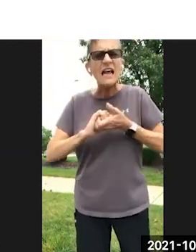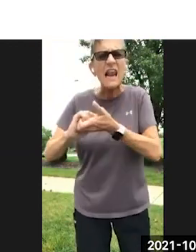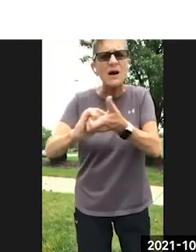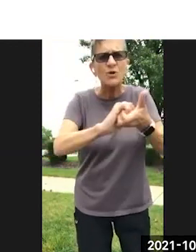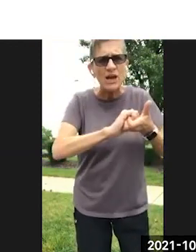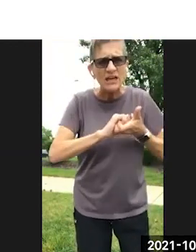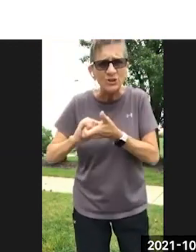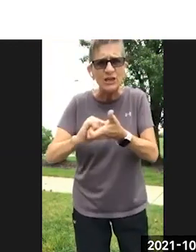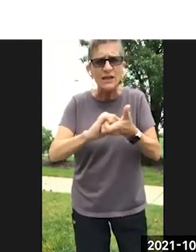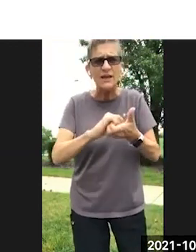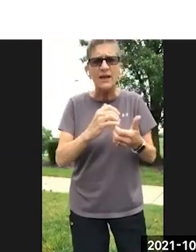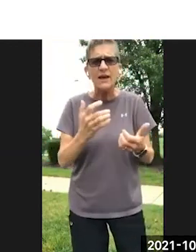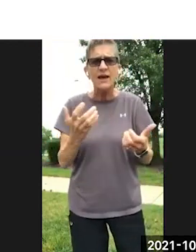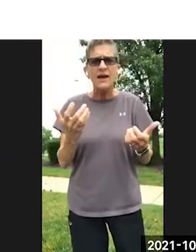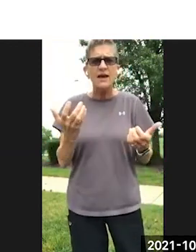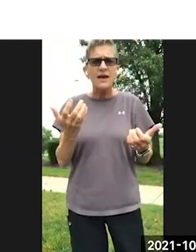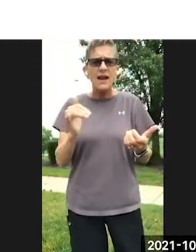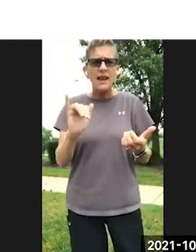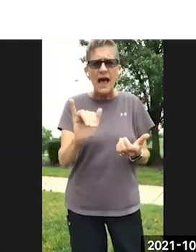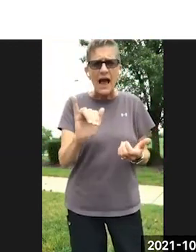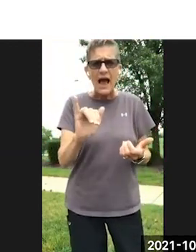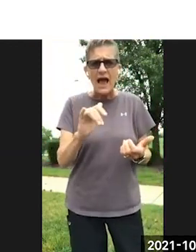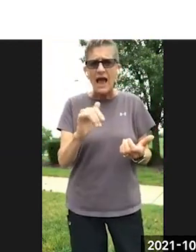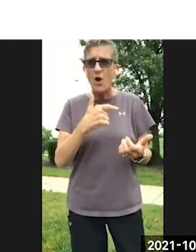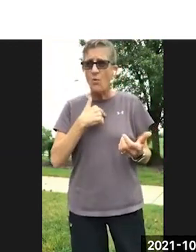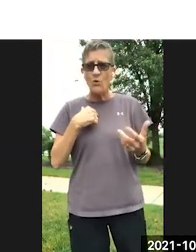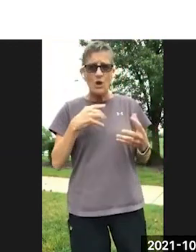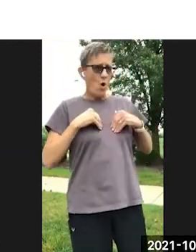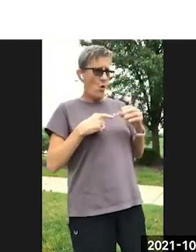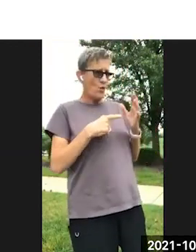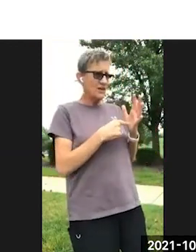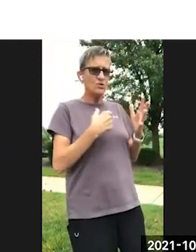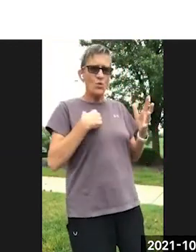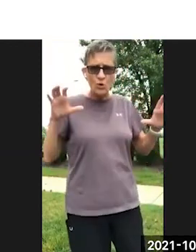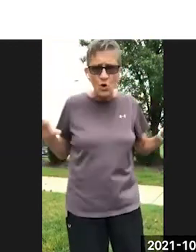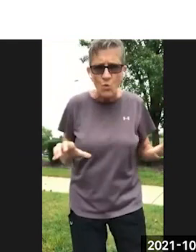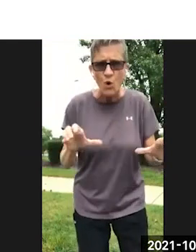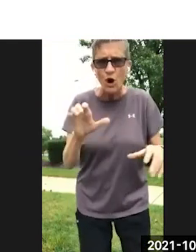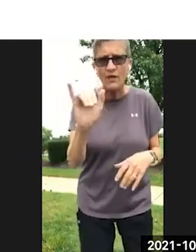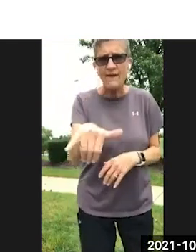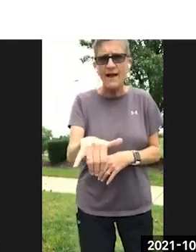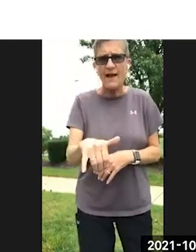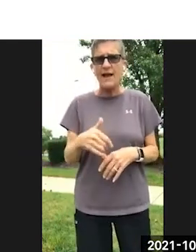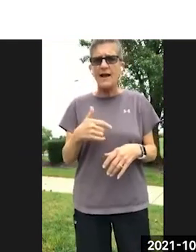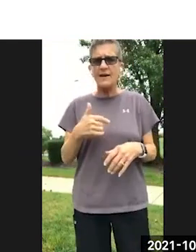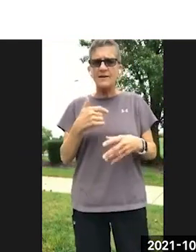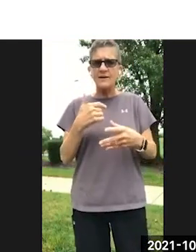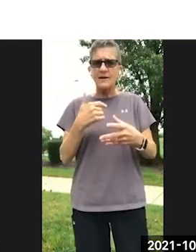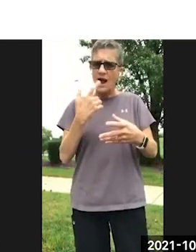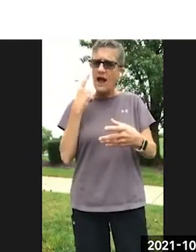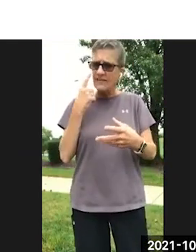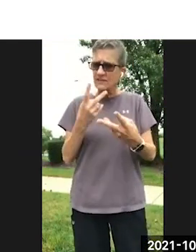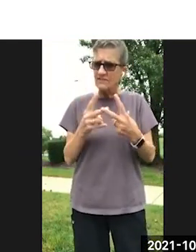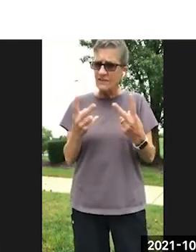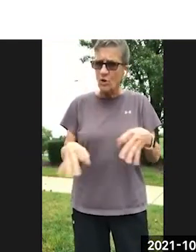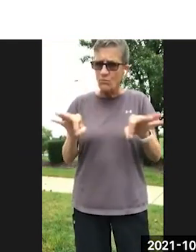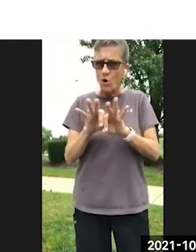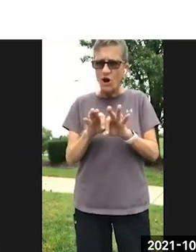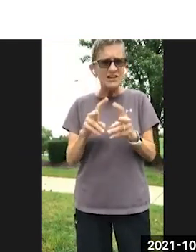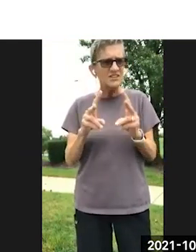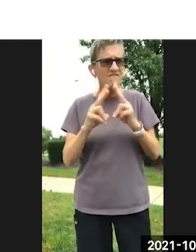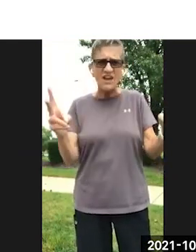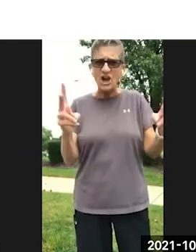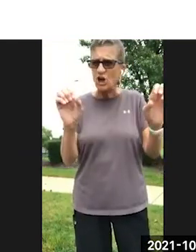like that we take some ownership and we do that work, I think is so important and so doable, like